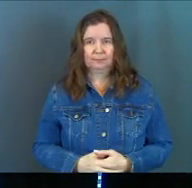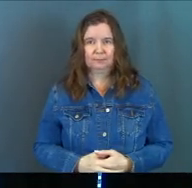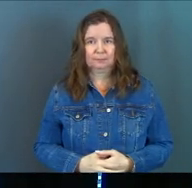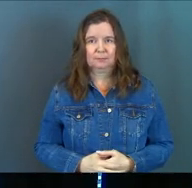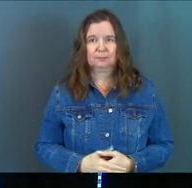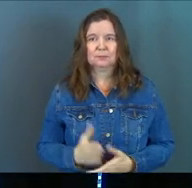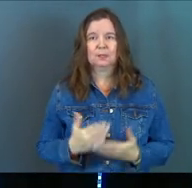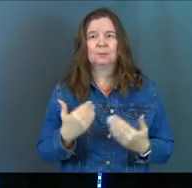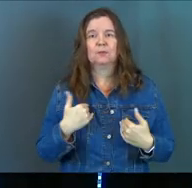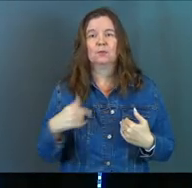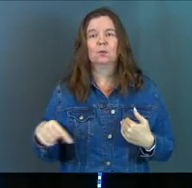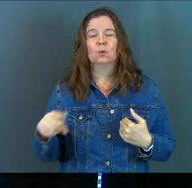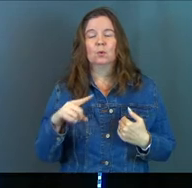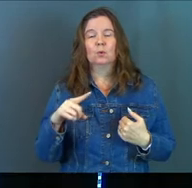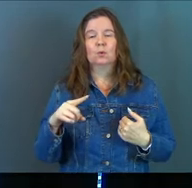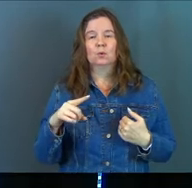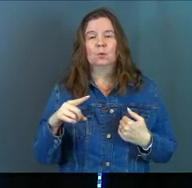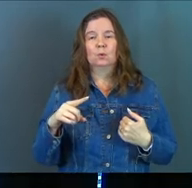Some of you guys,